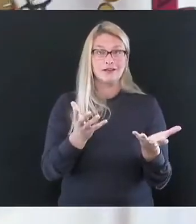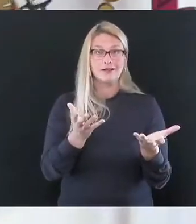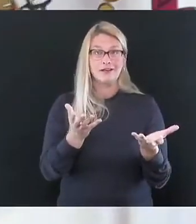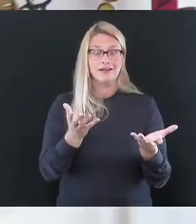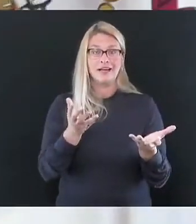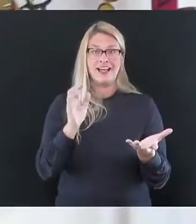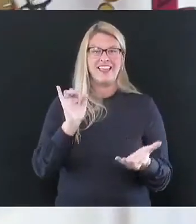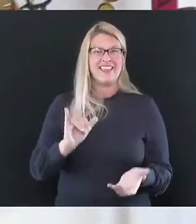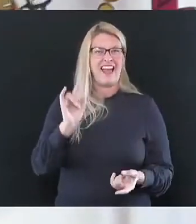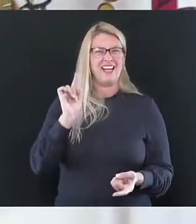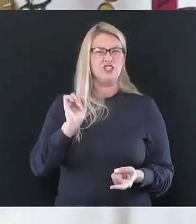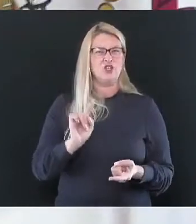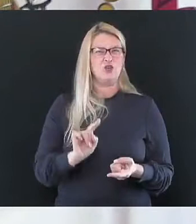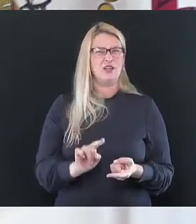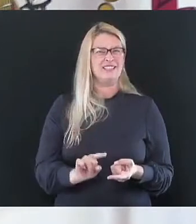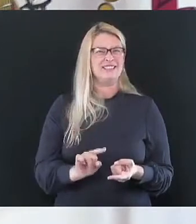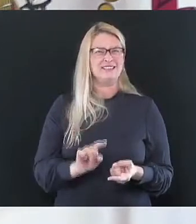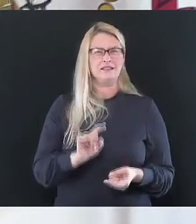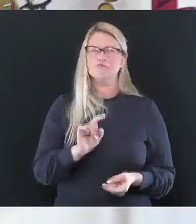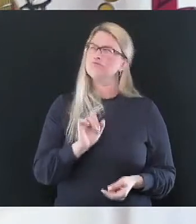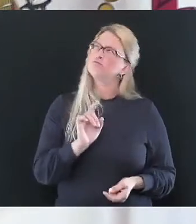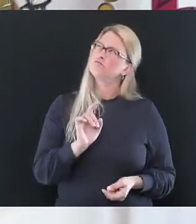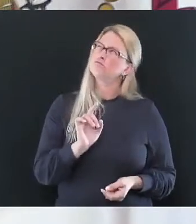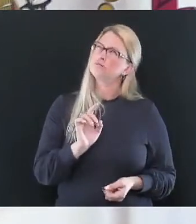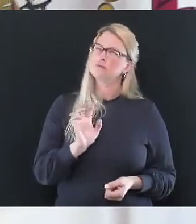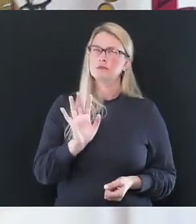It decreased to